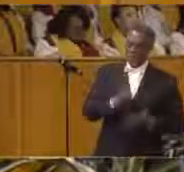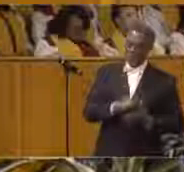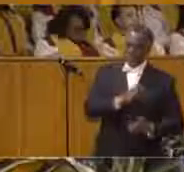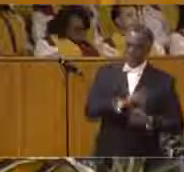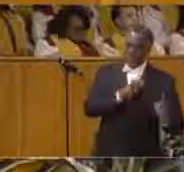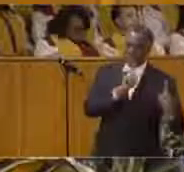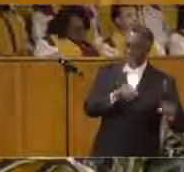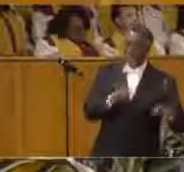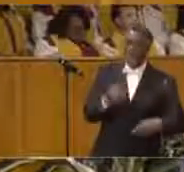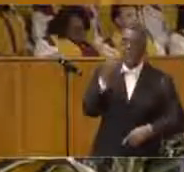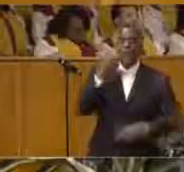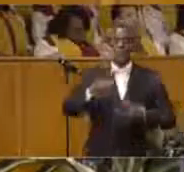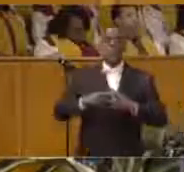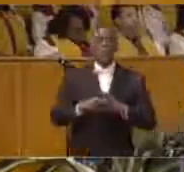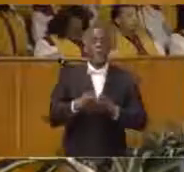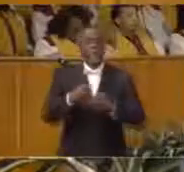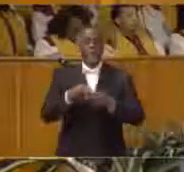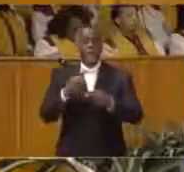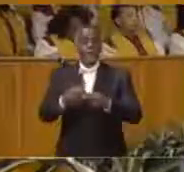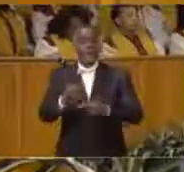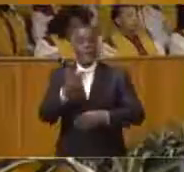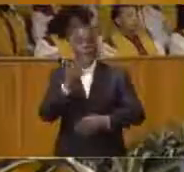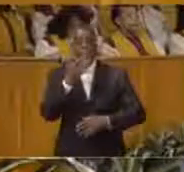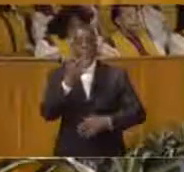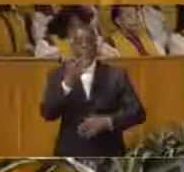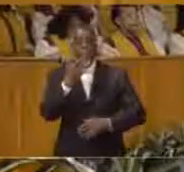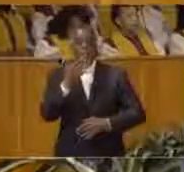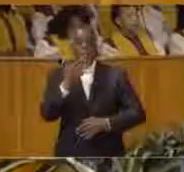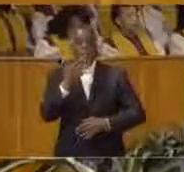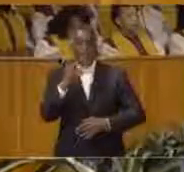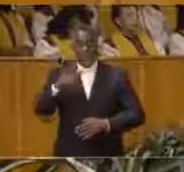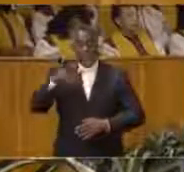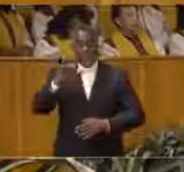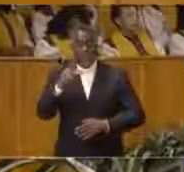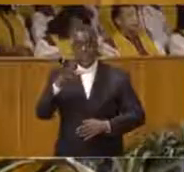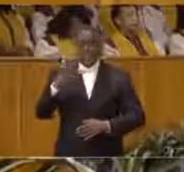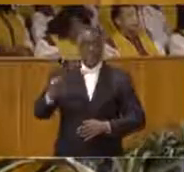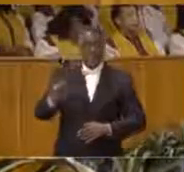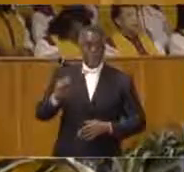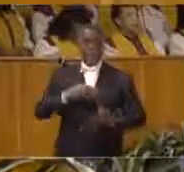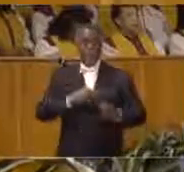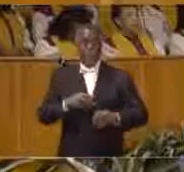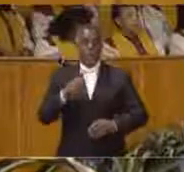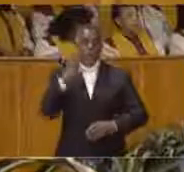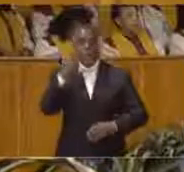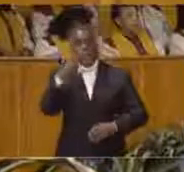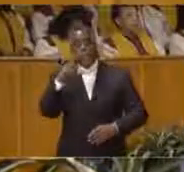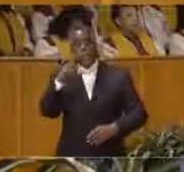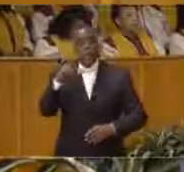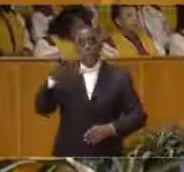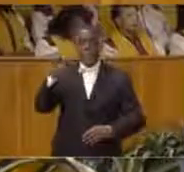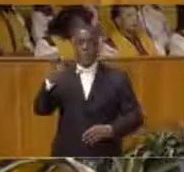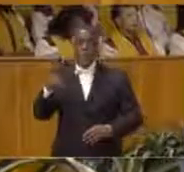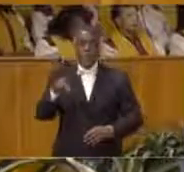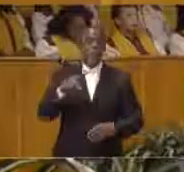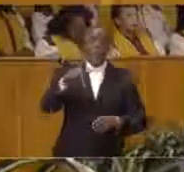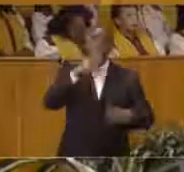And we started naming some of our favorite Prince songs. You know, Purple Rain, Adore,